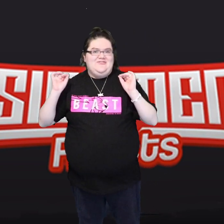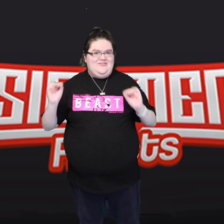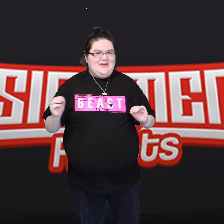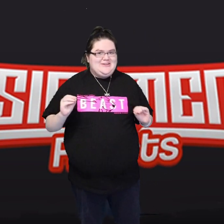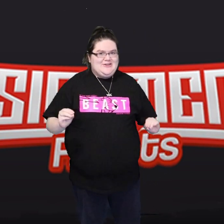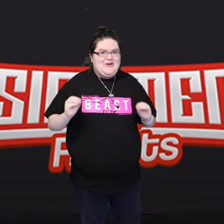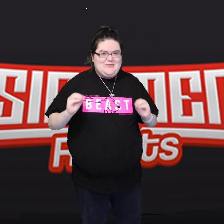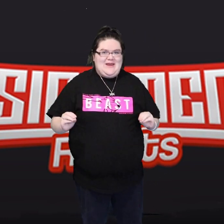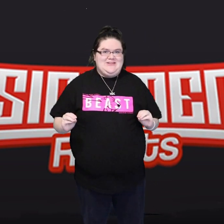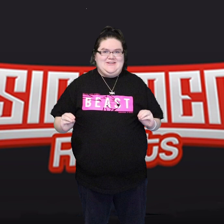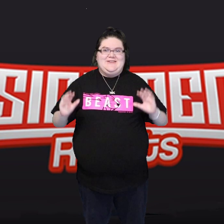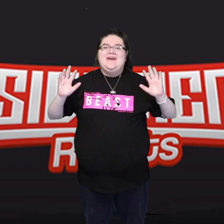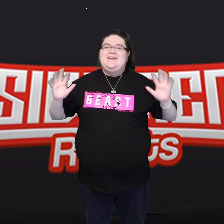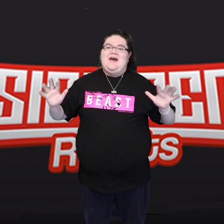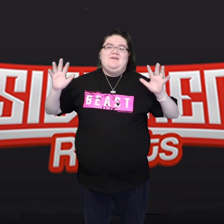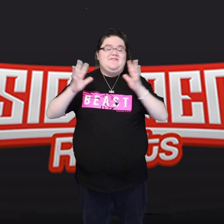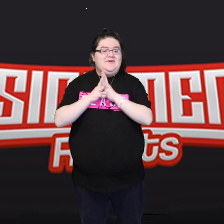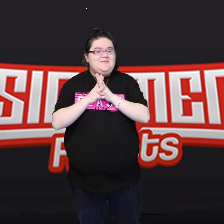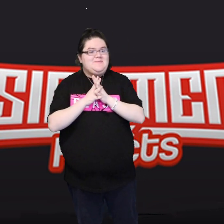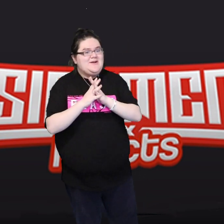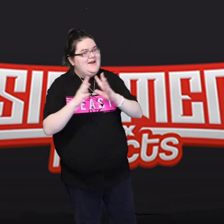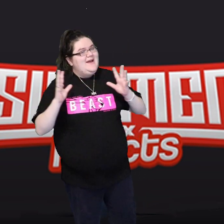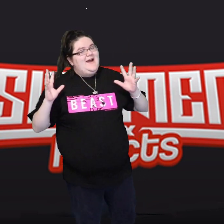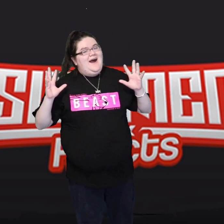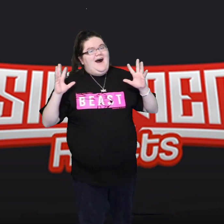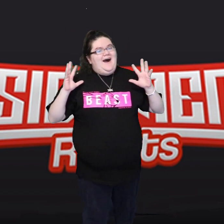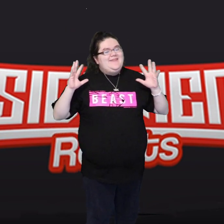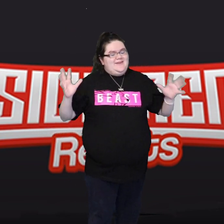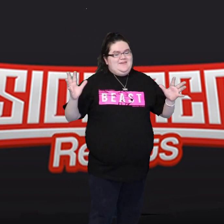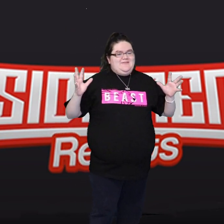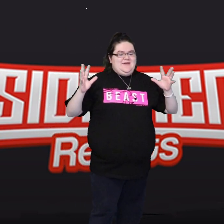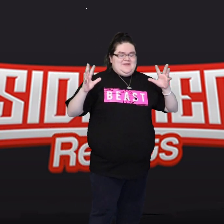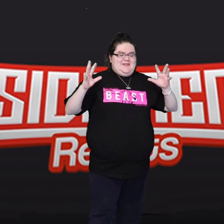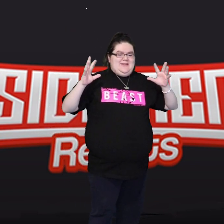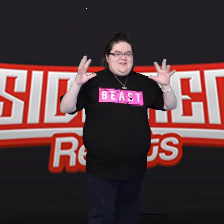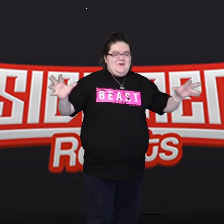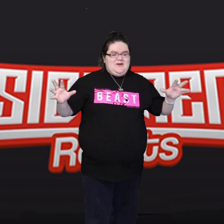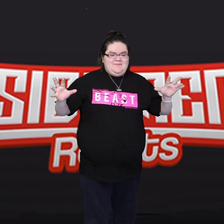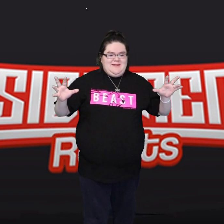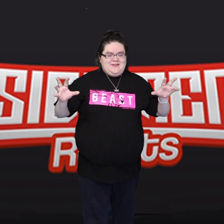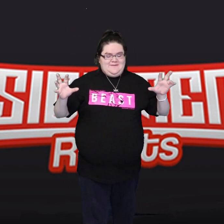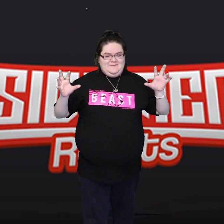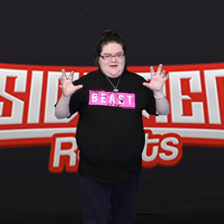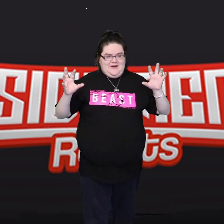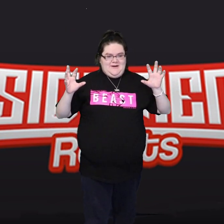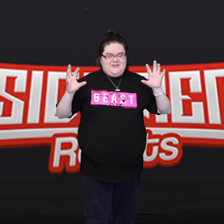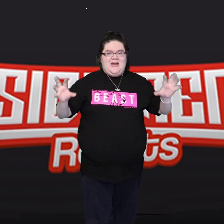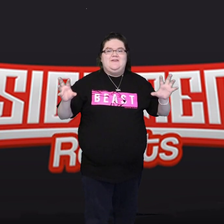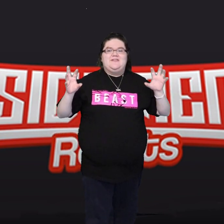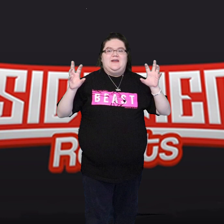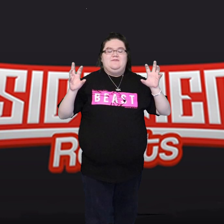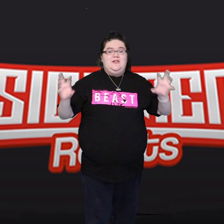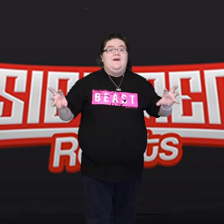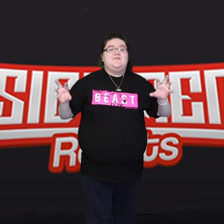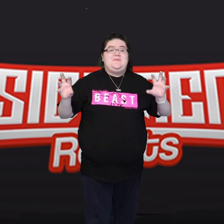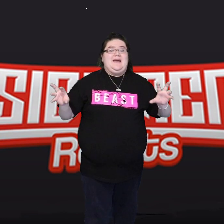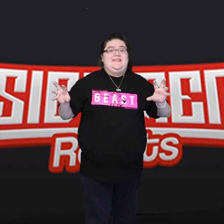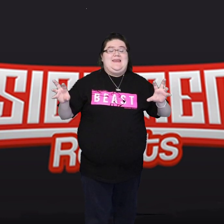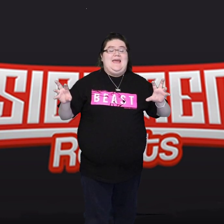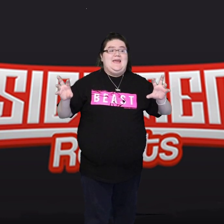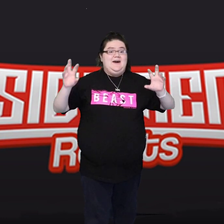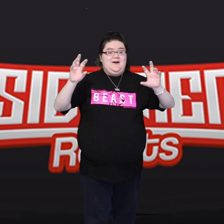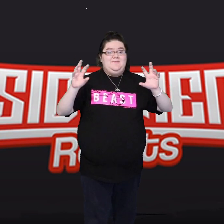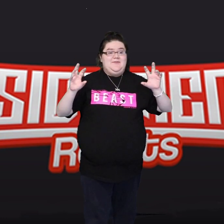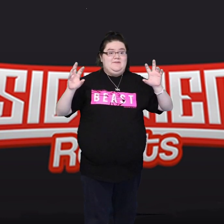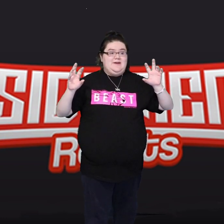best Vicstar rages. Now, if you remember, there was these two compilation channels that I loved back